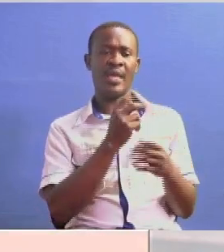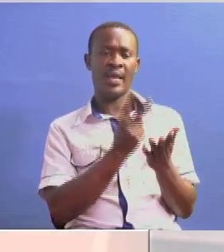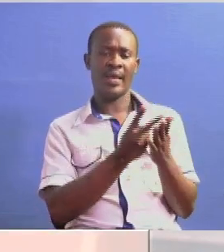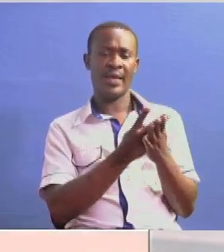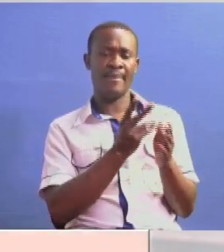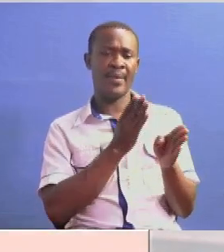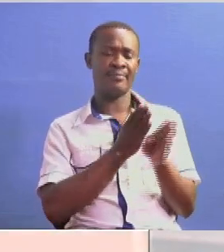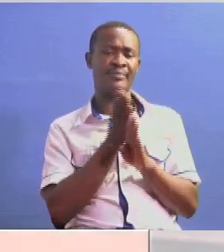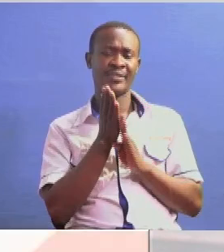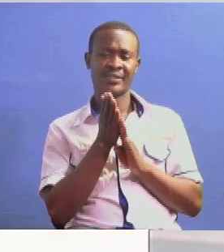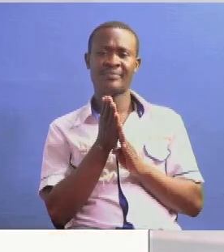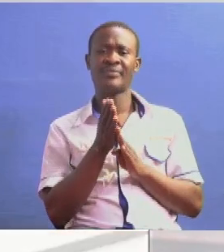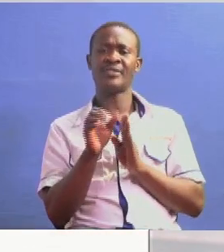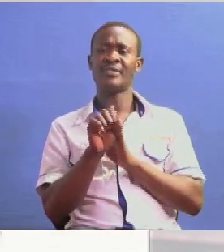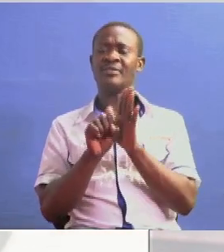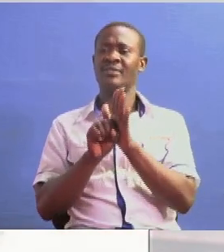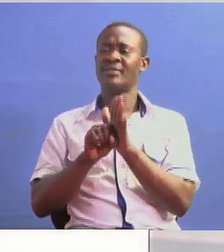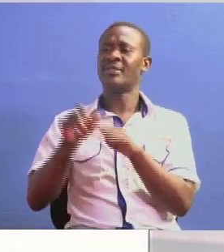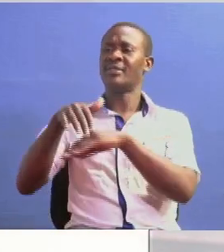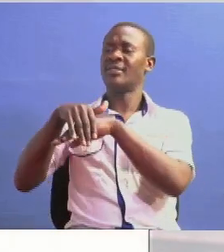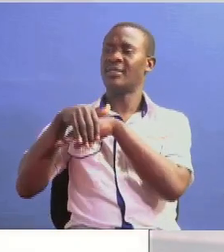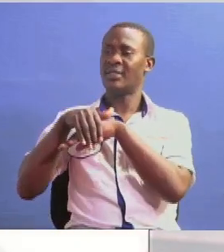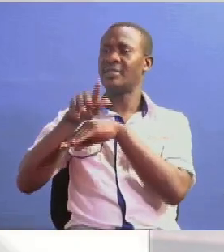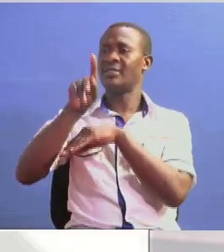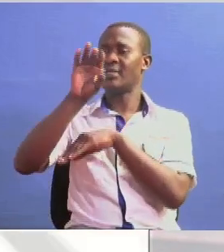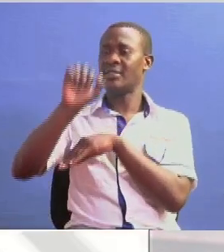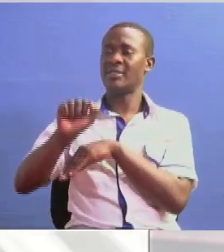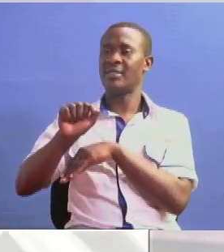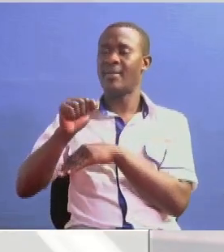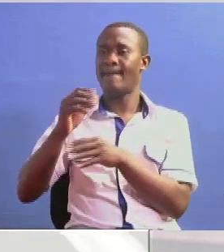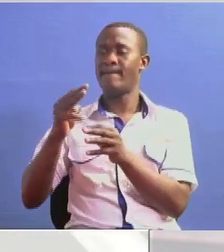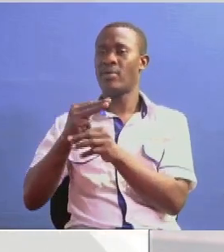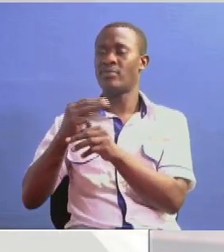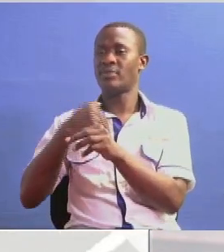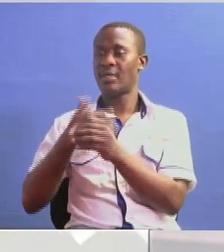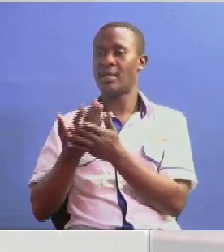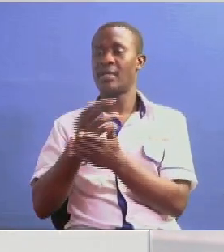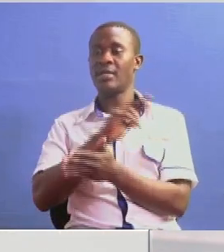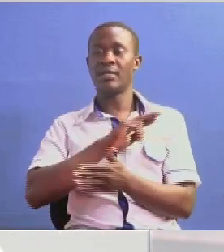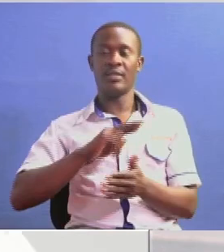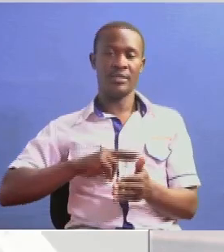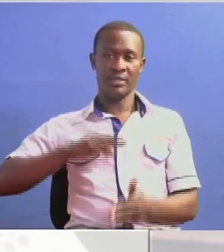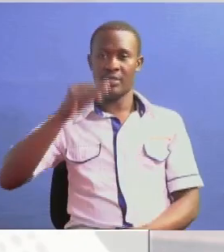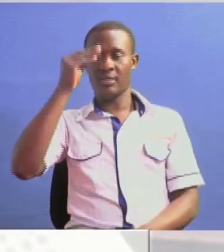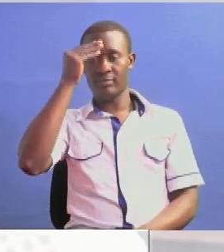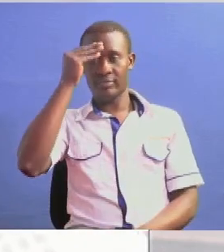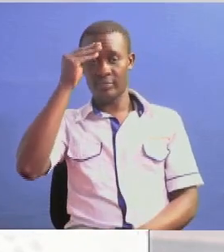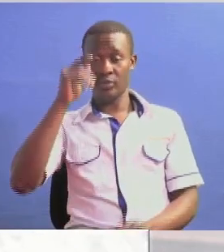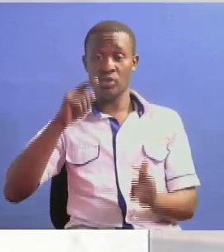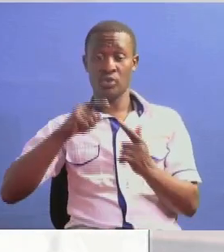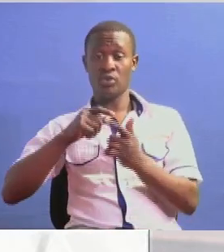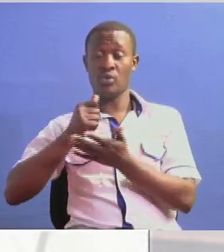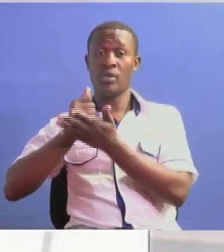subjects like English, Kiswahili, Kenya Sign Language, mathematics, and religious education. And to help